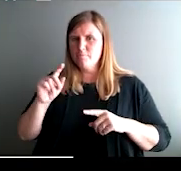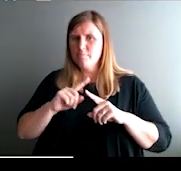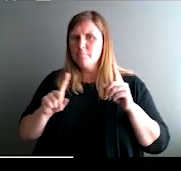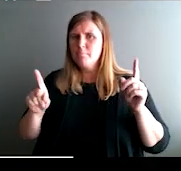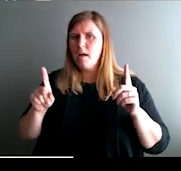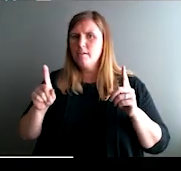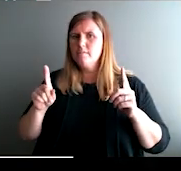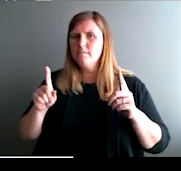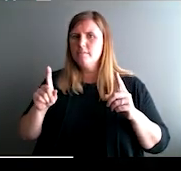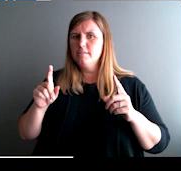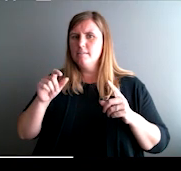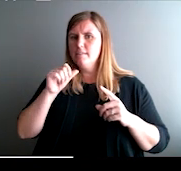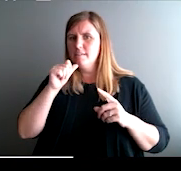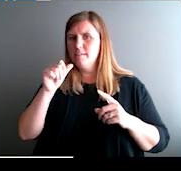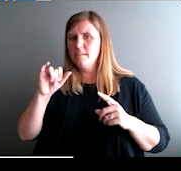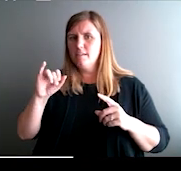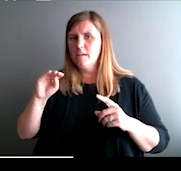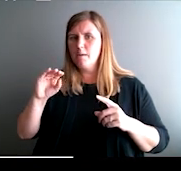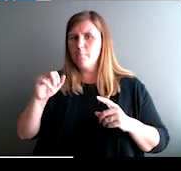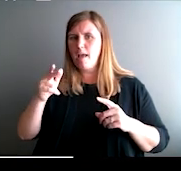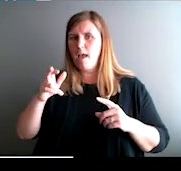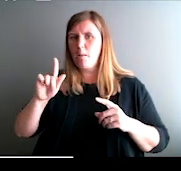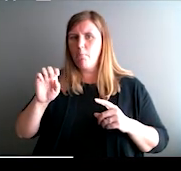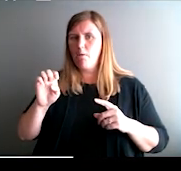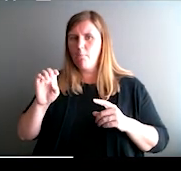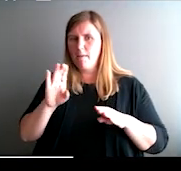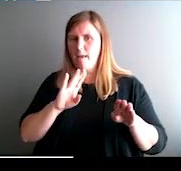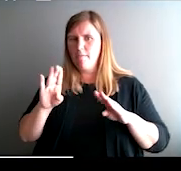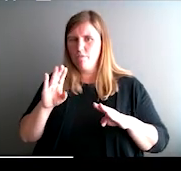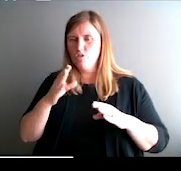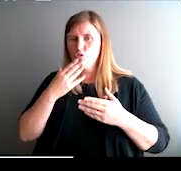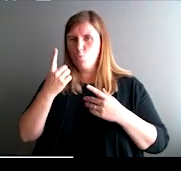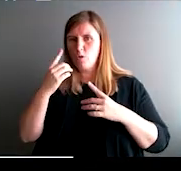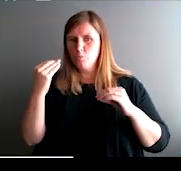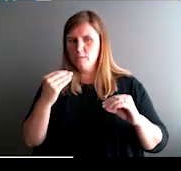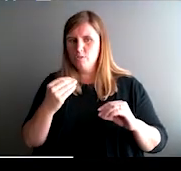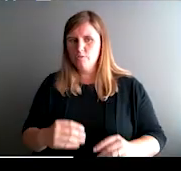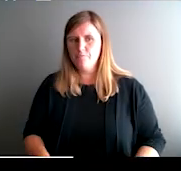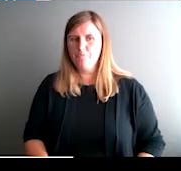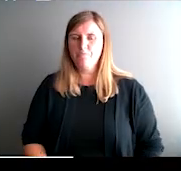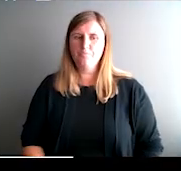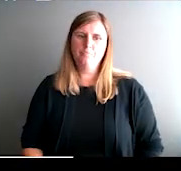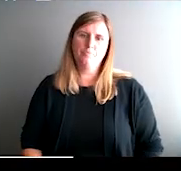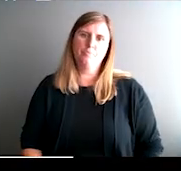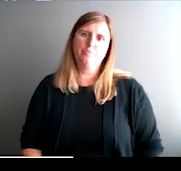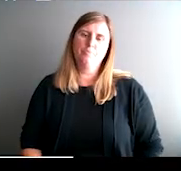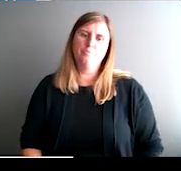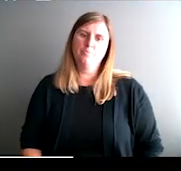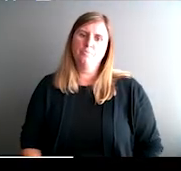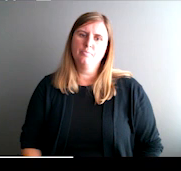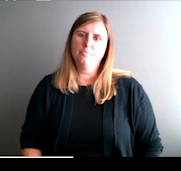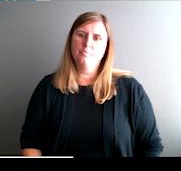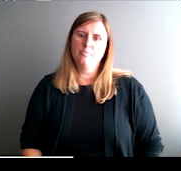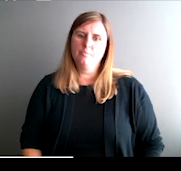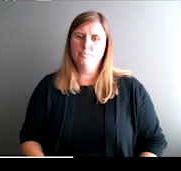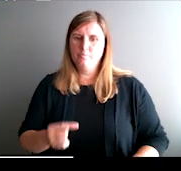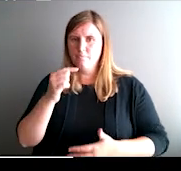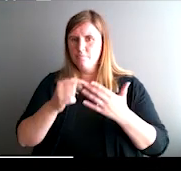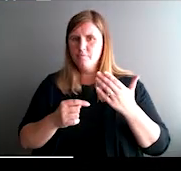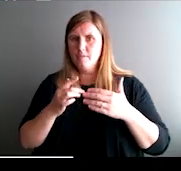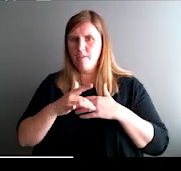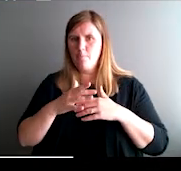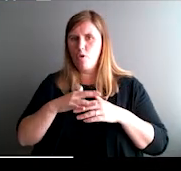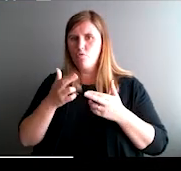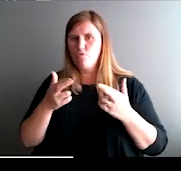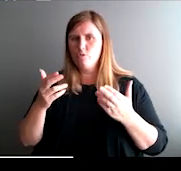it's an incompatible behavior and a good one to teach. It's a very, very good, and these are all available on that